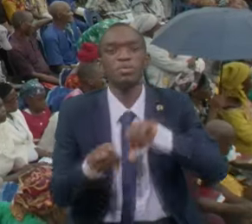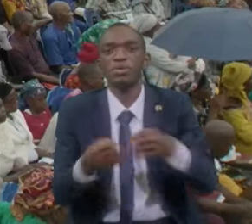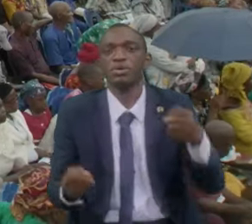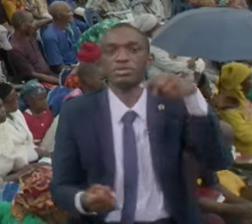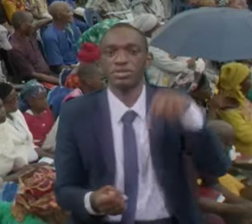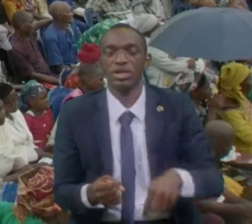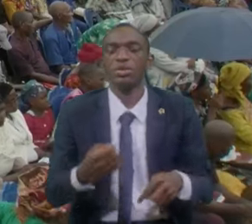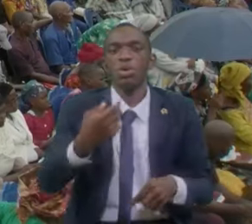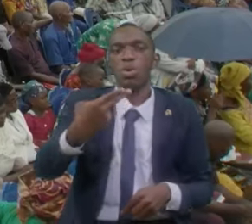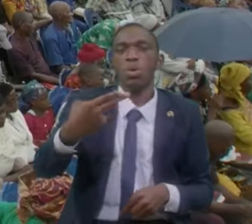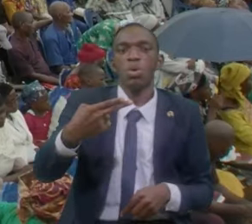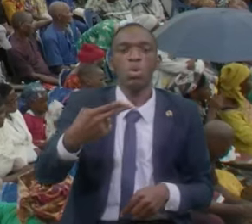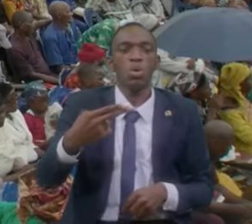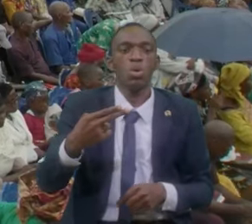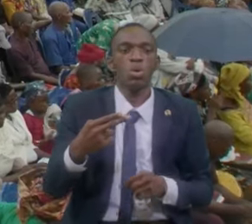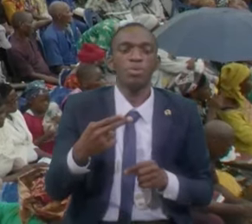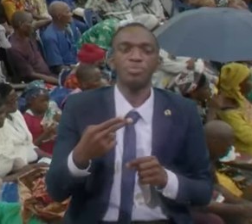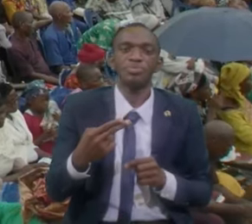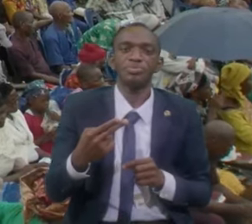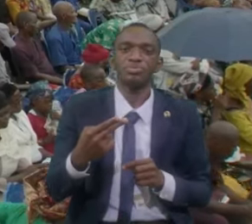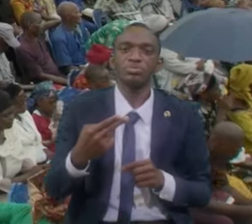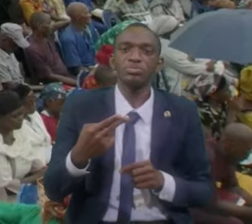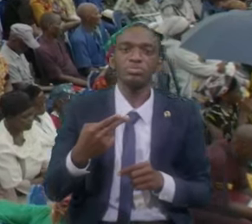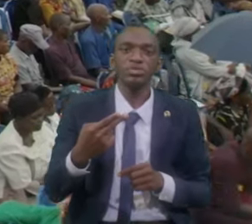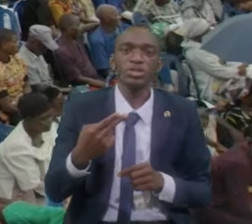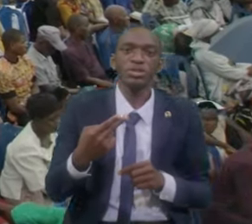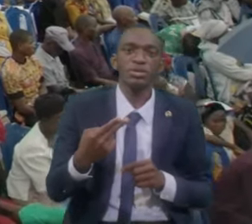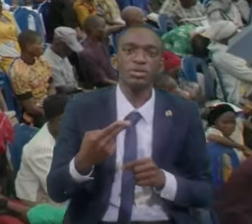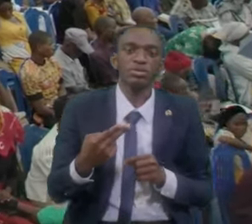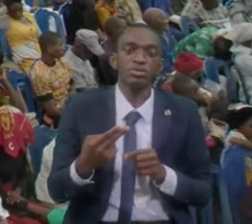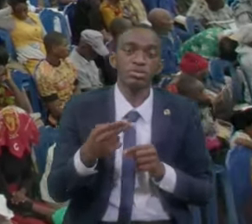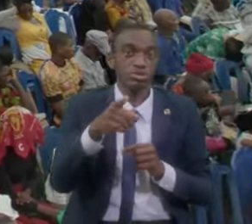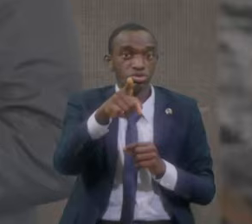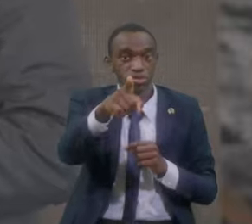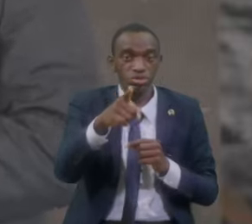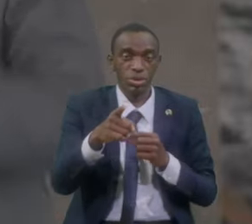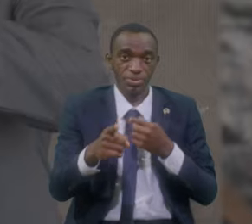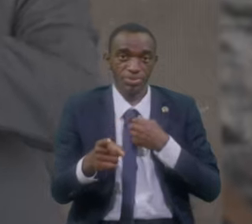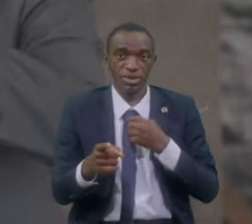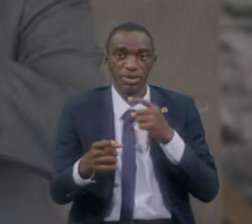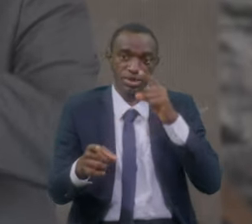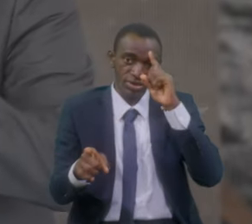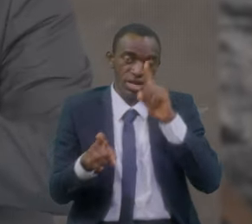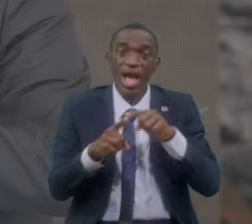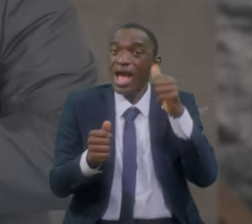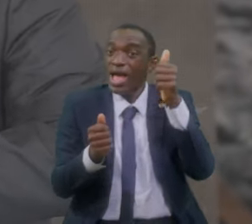Overseers with me here, I say anything of self,